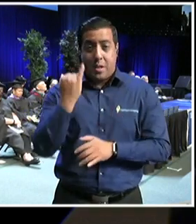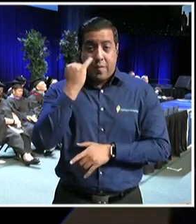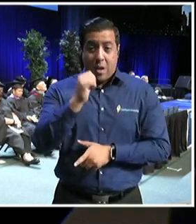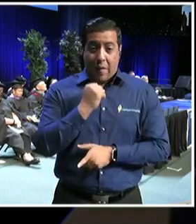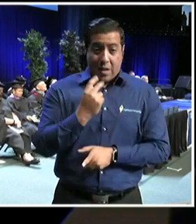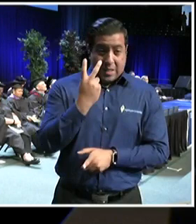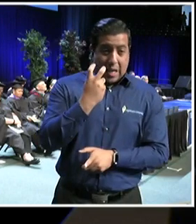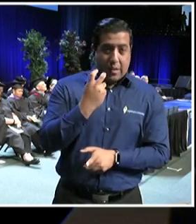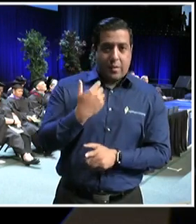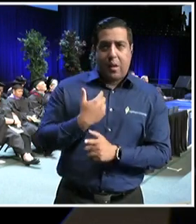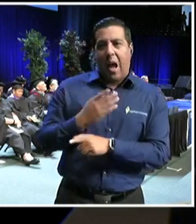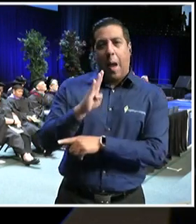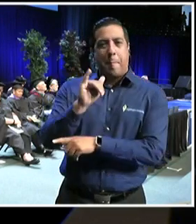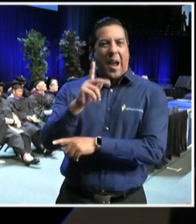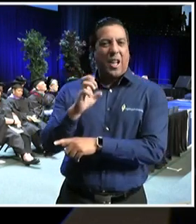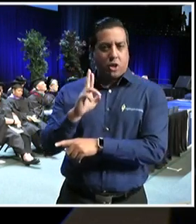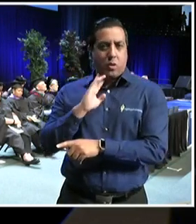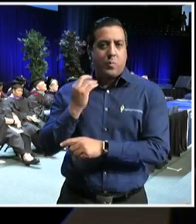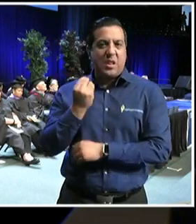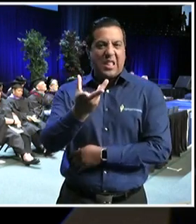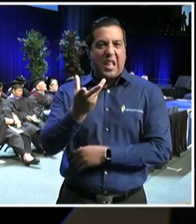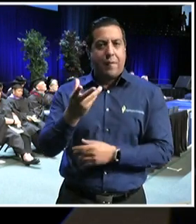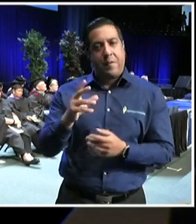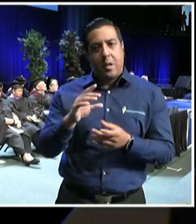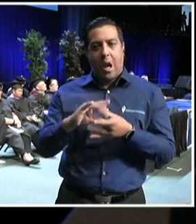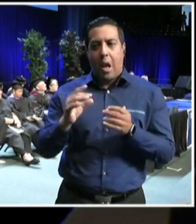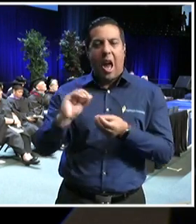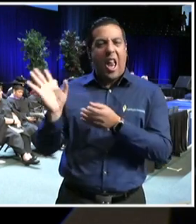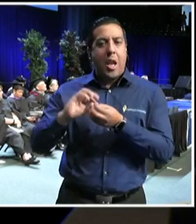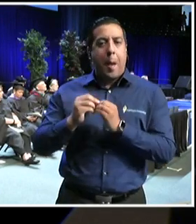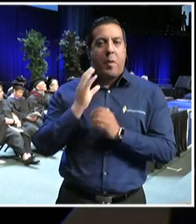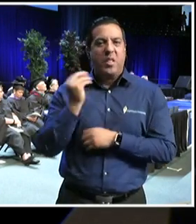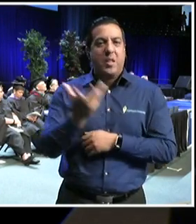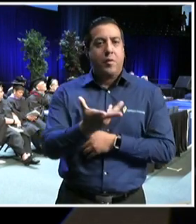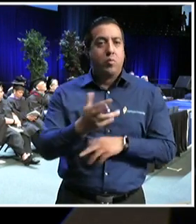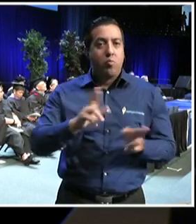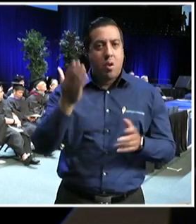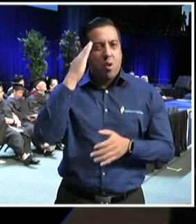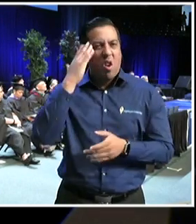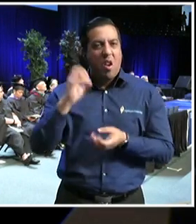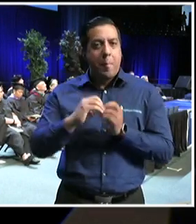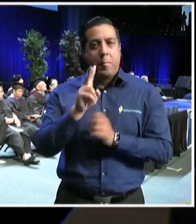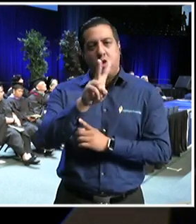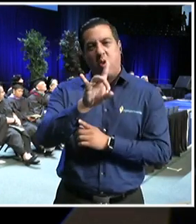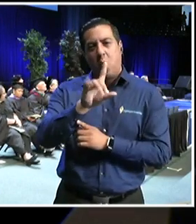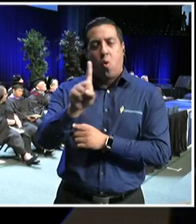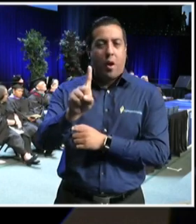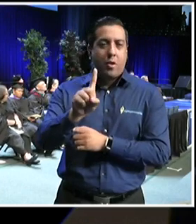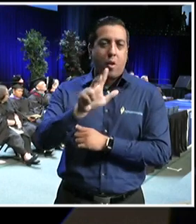Baxter's number on speed dial just in case you get stuck in any little guidance. Here's the number, you might know it.